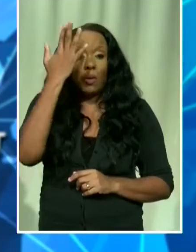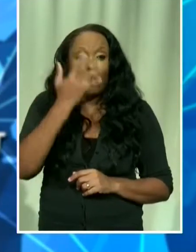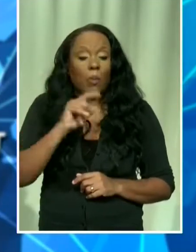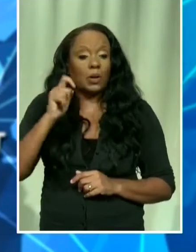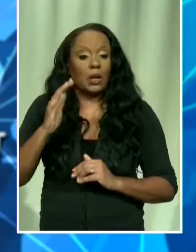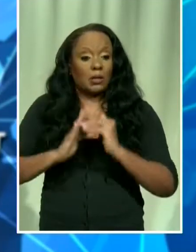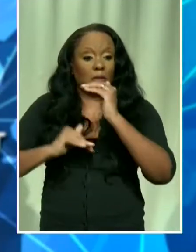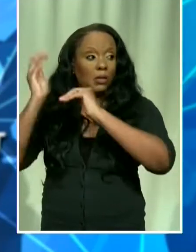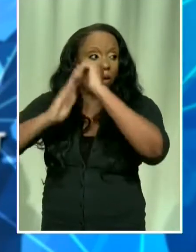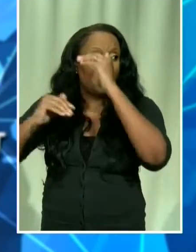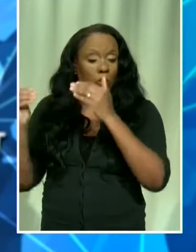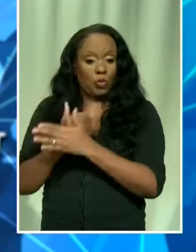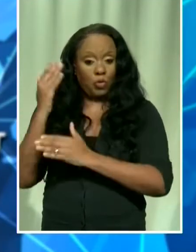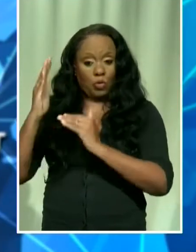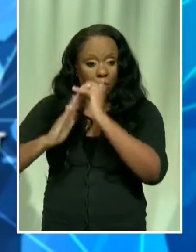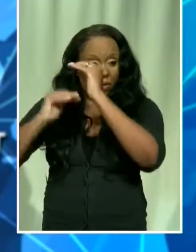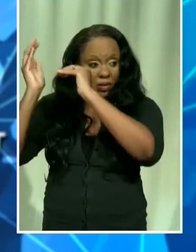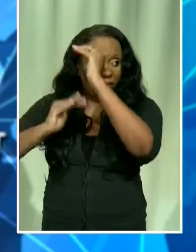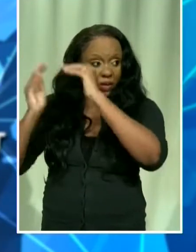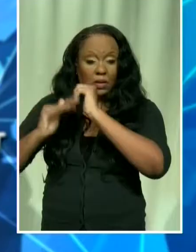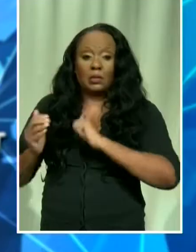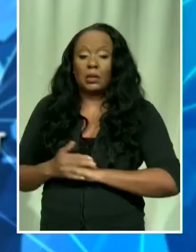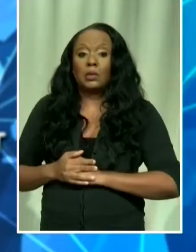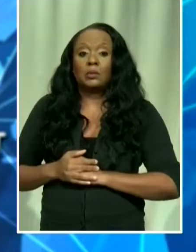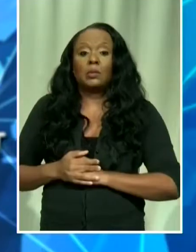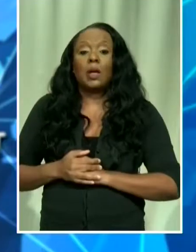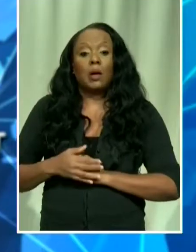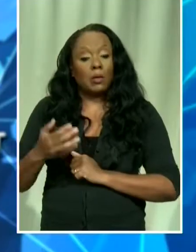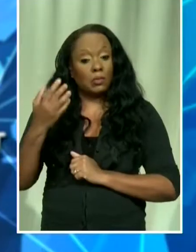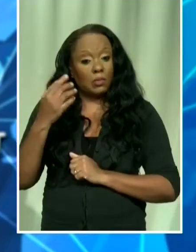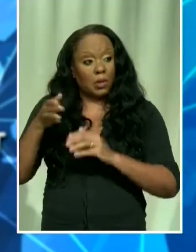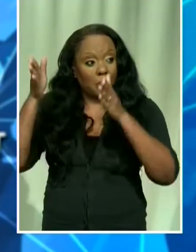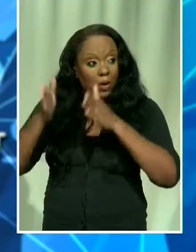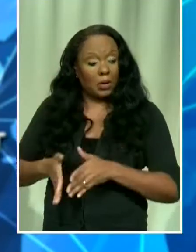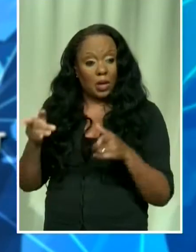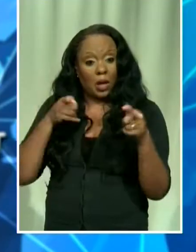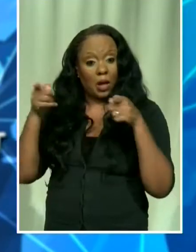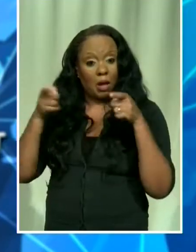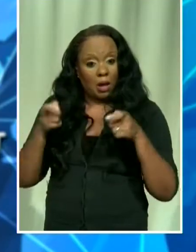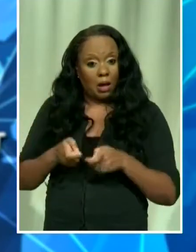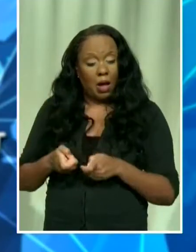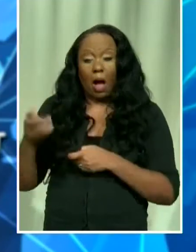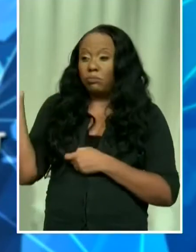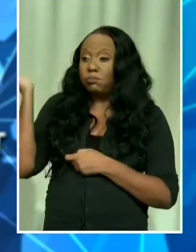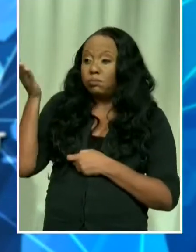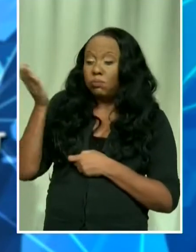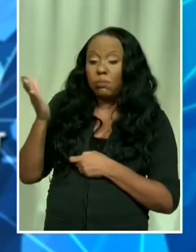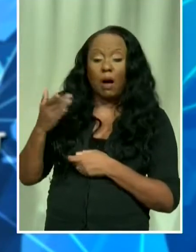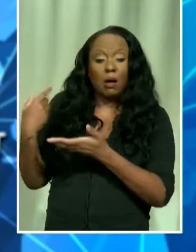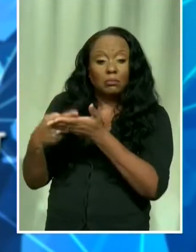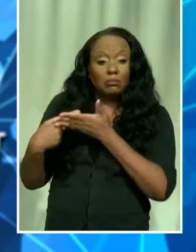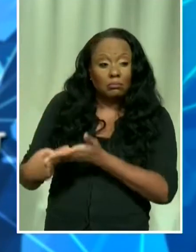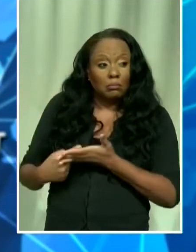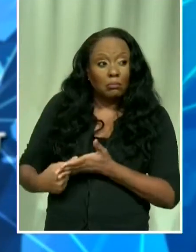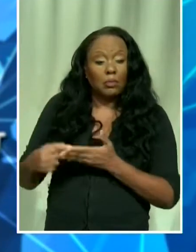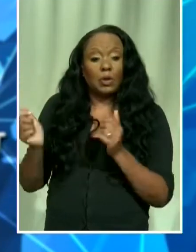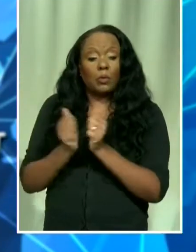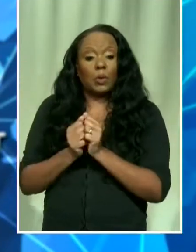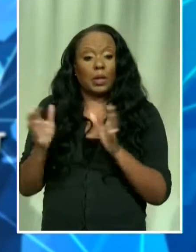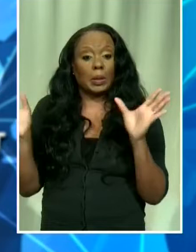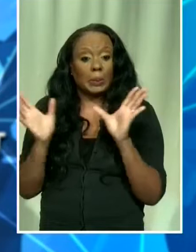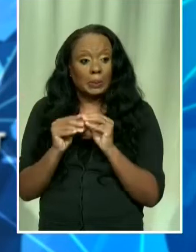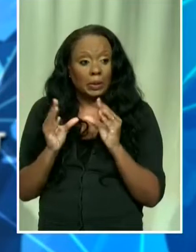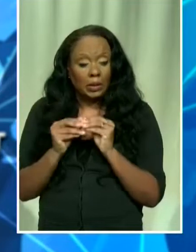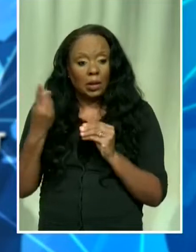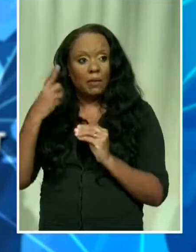constructed. Manager of the hospital, Heather Payne-Drakes, highlighted the challenge during a town hall meeting on the proposed construction and design